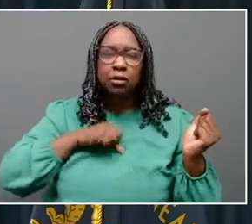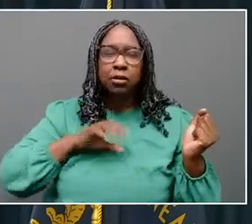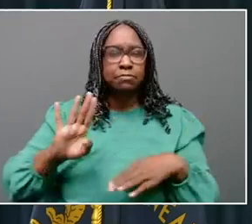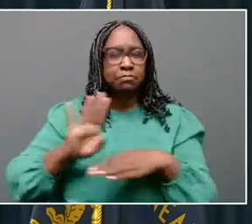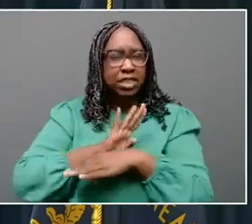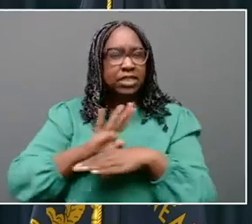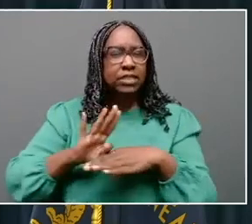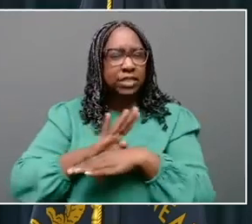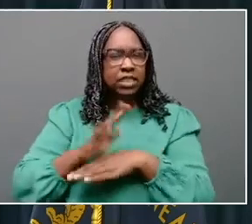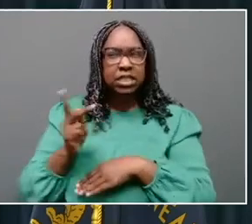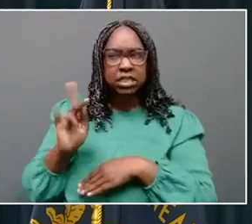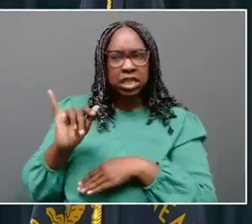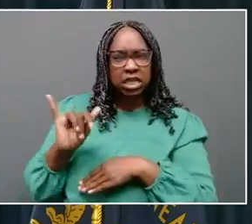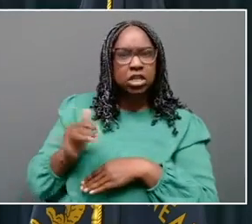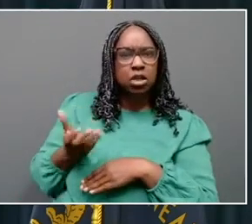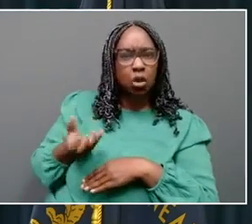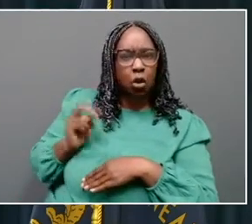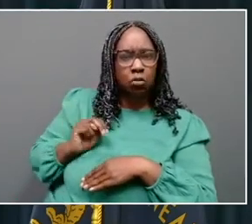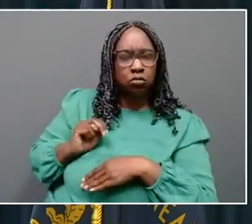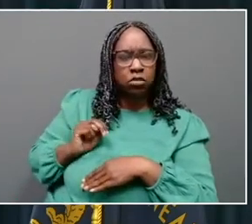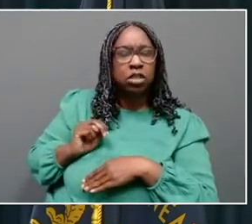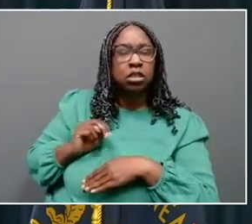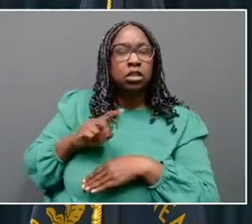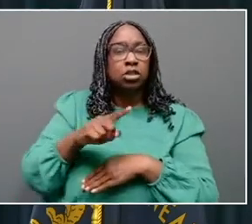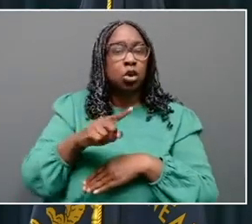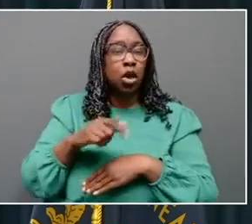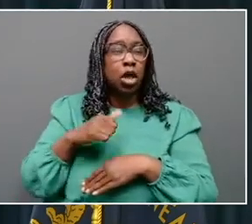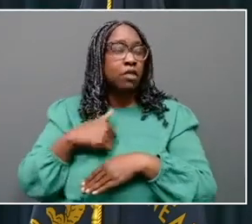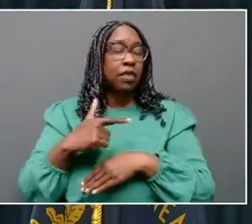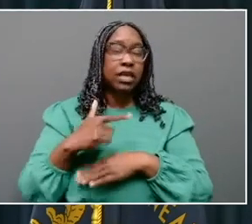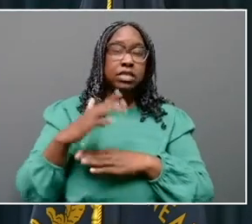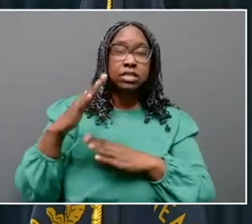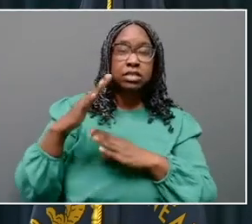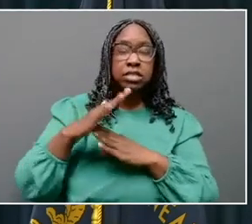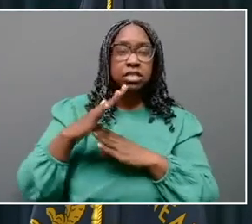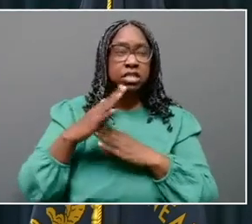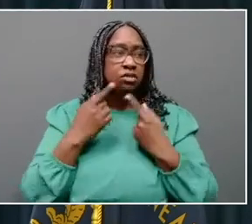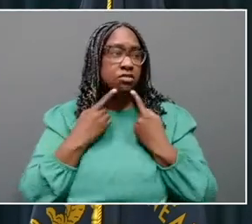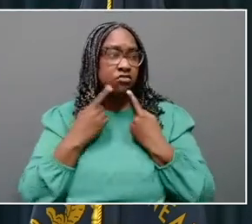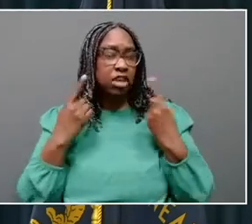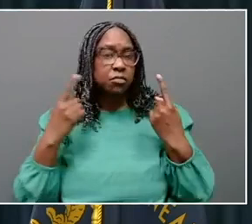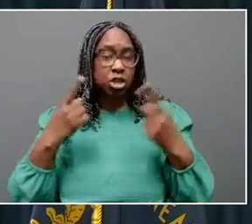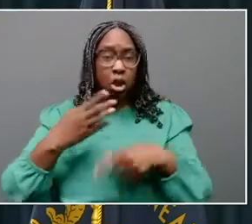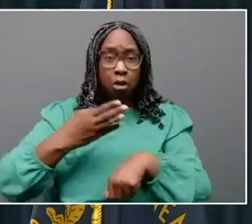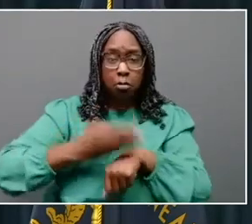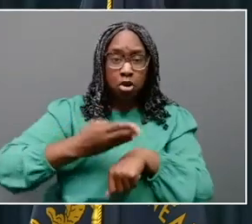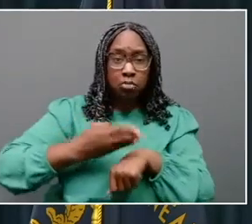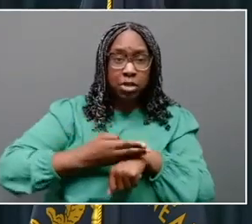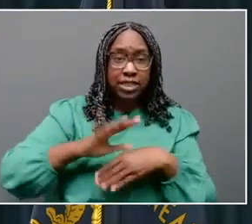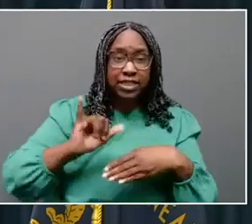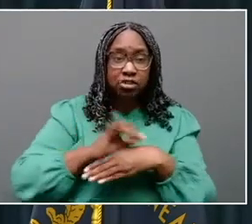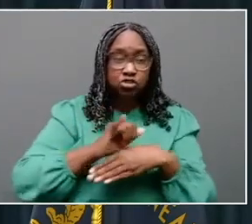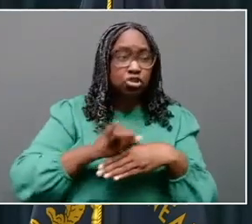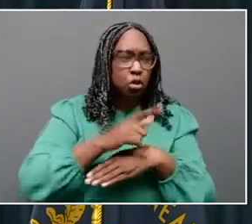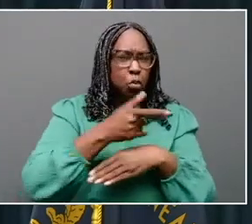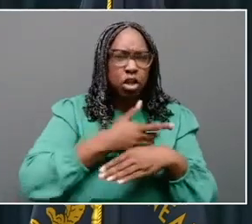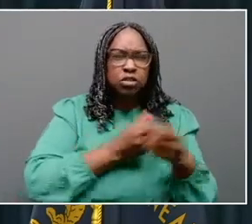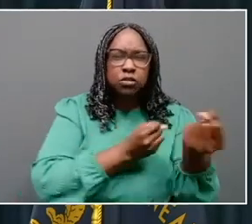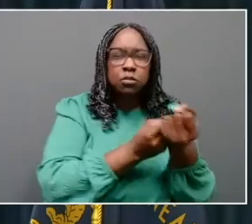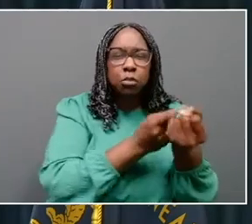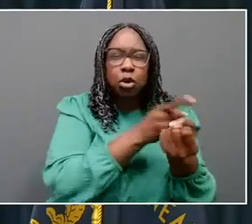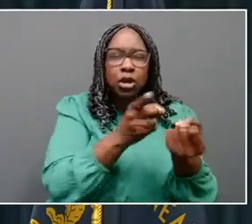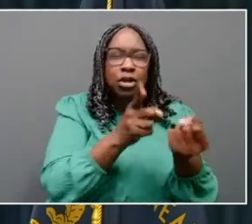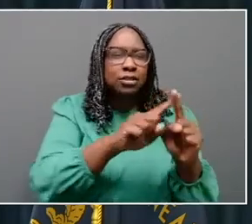help bring new entrants into the state's signature bourbon industry. We will do that by supporting craft bourbon brands like never before, making our bourbon